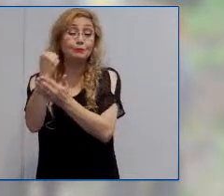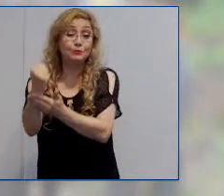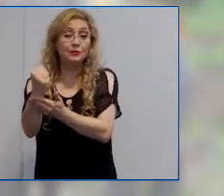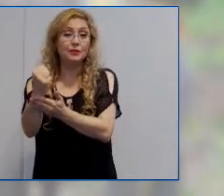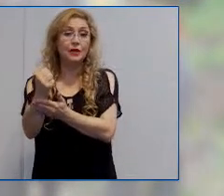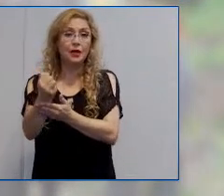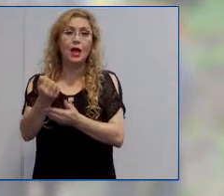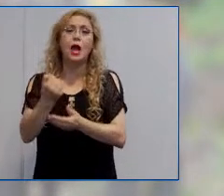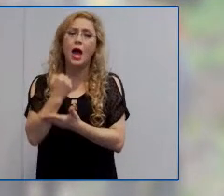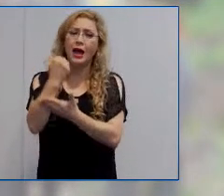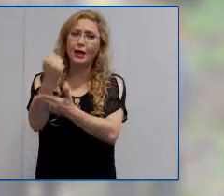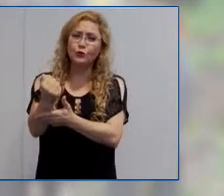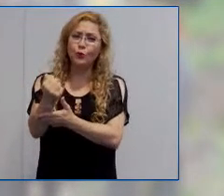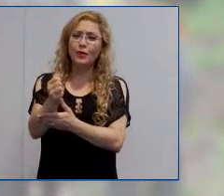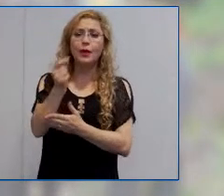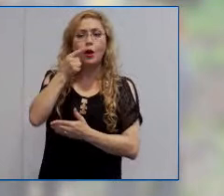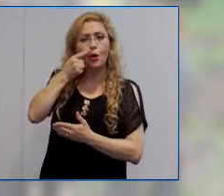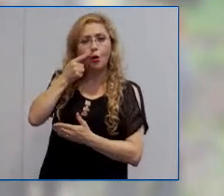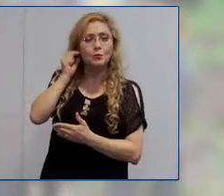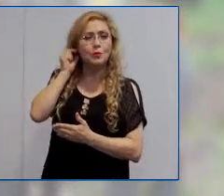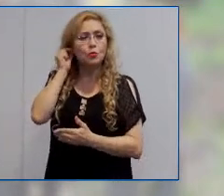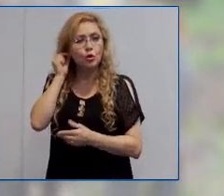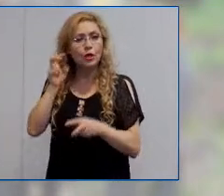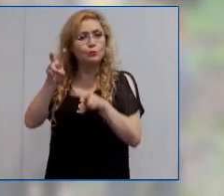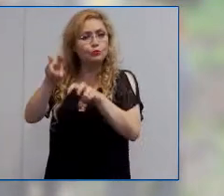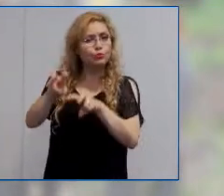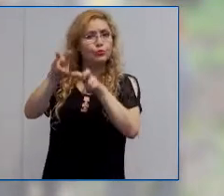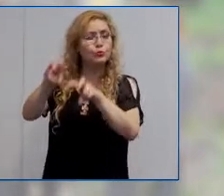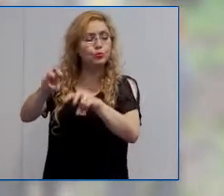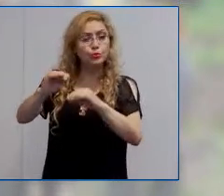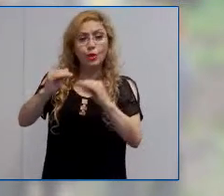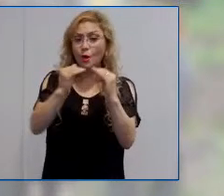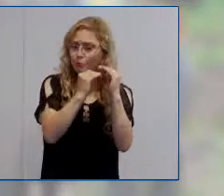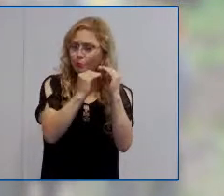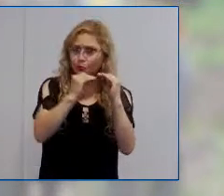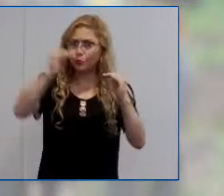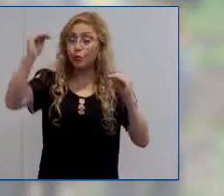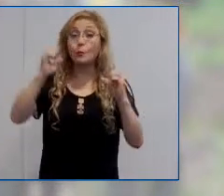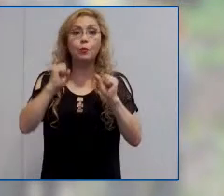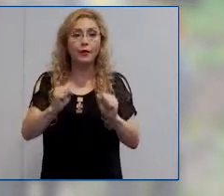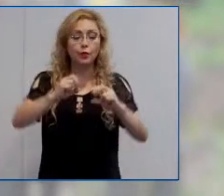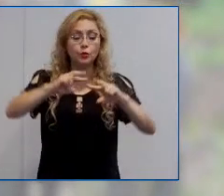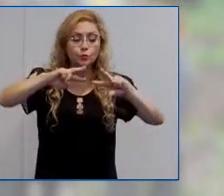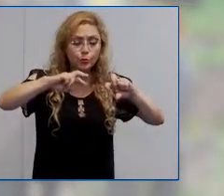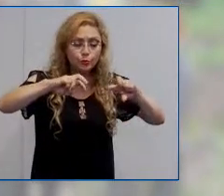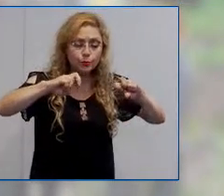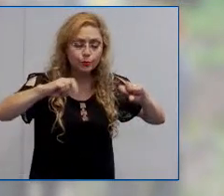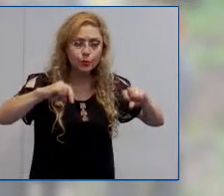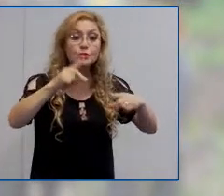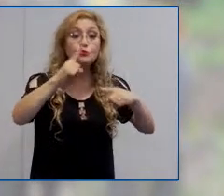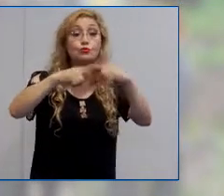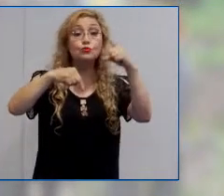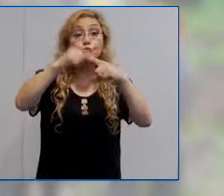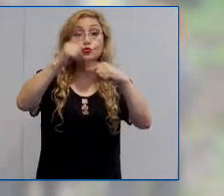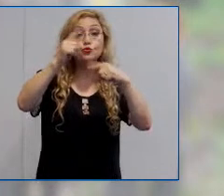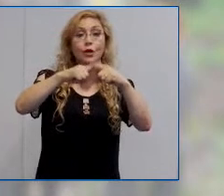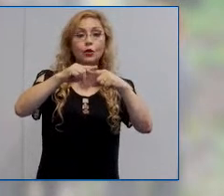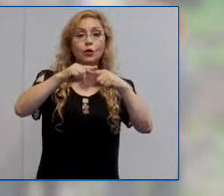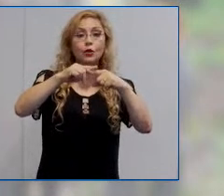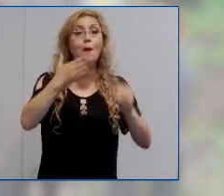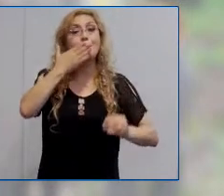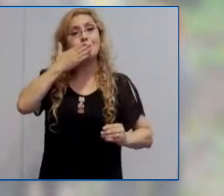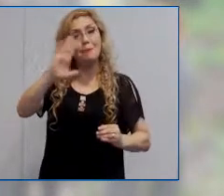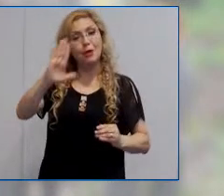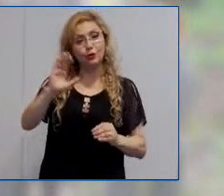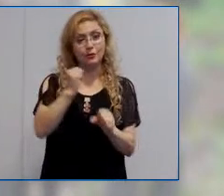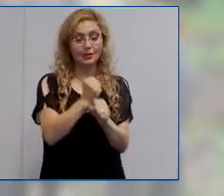new Soil Act. All of this will help everyone to have the good diagnosis